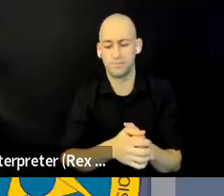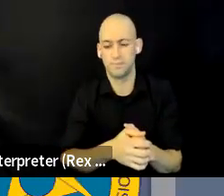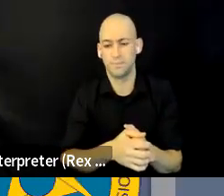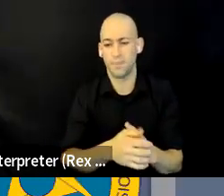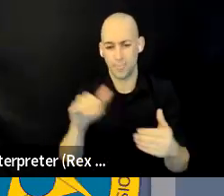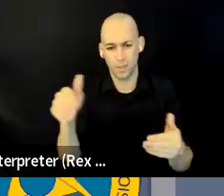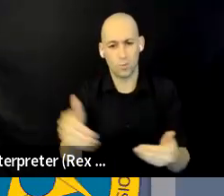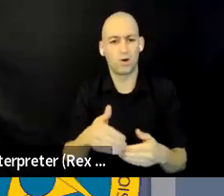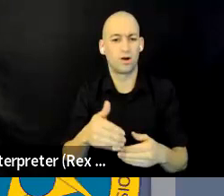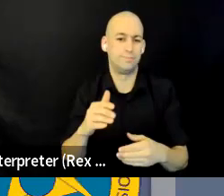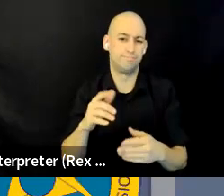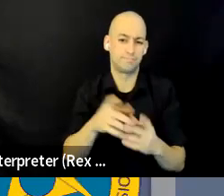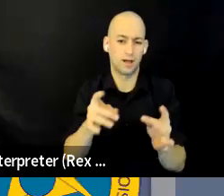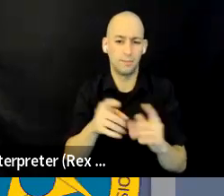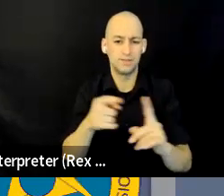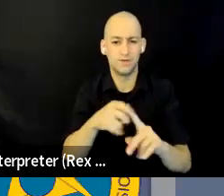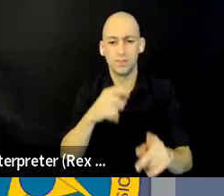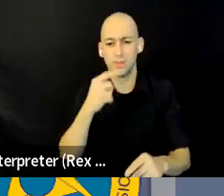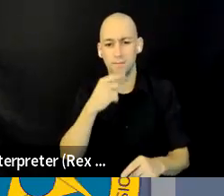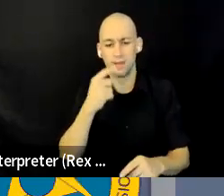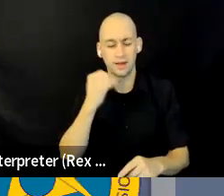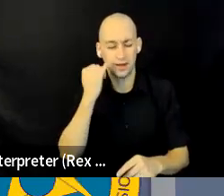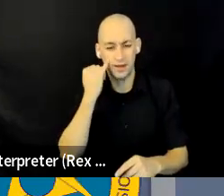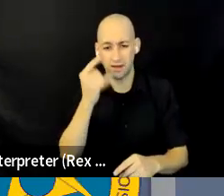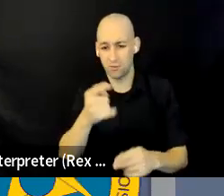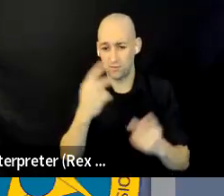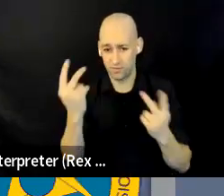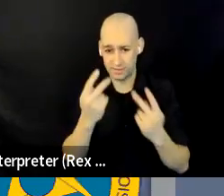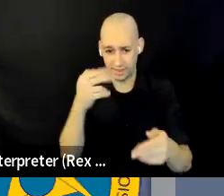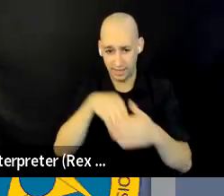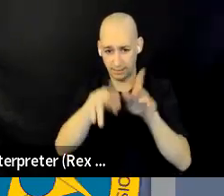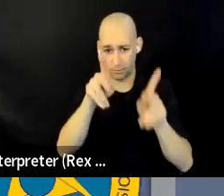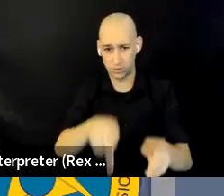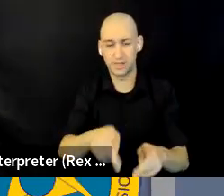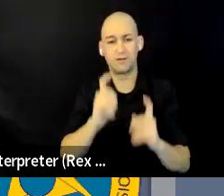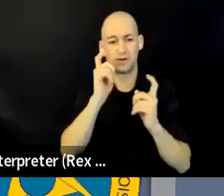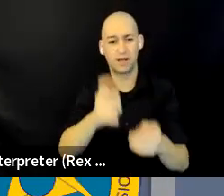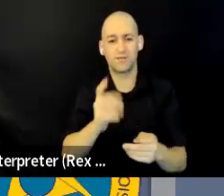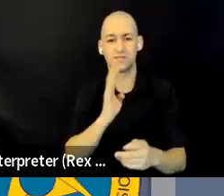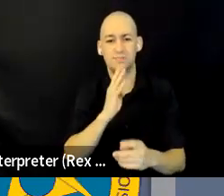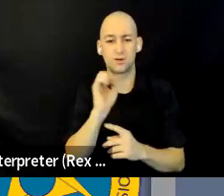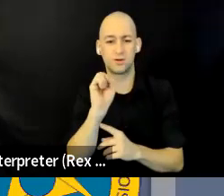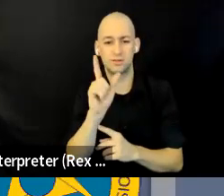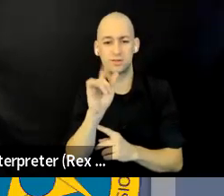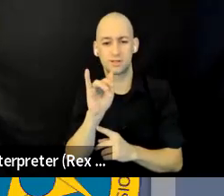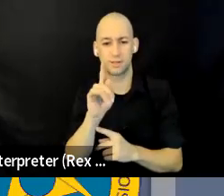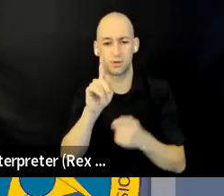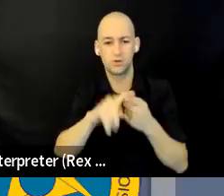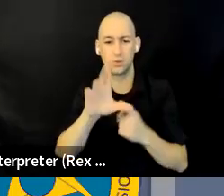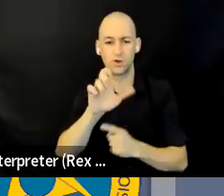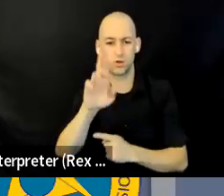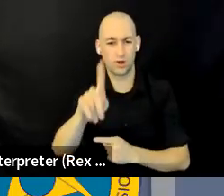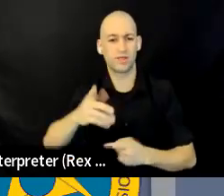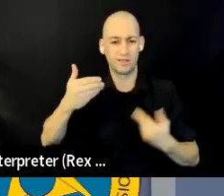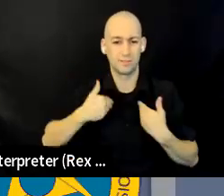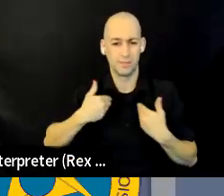part of each meeting at this item. For those attending in person, please submit a speaker slip to the clerk at the front of the room, that's me up here, to let